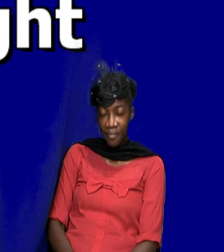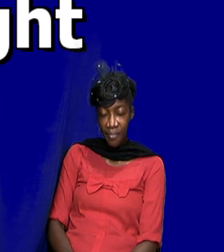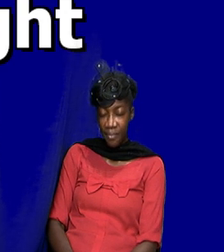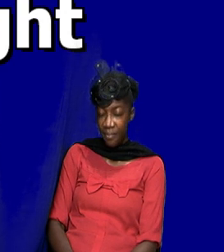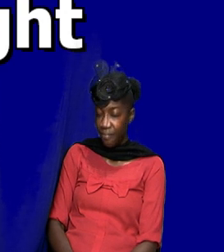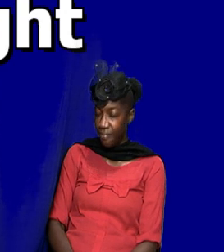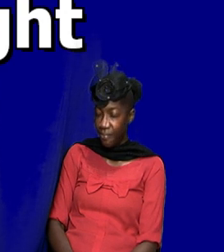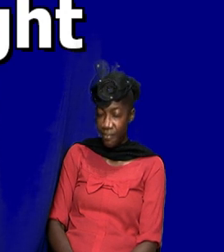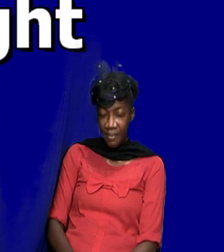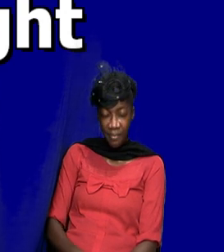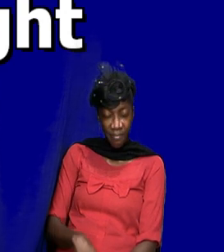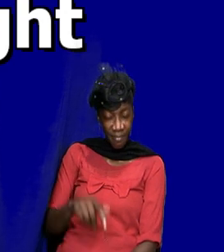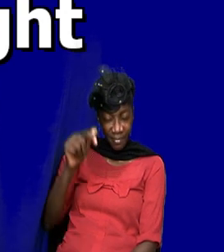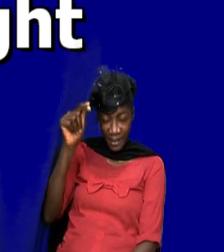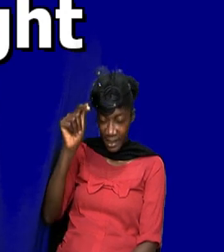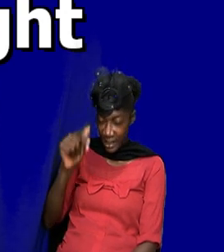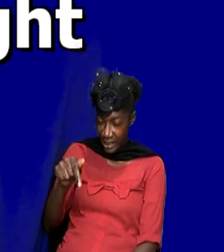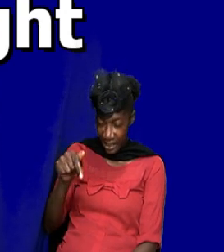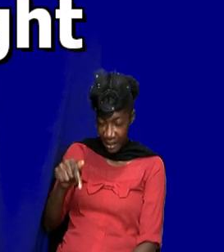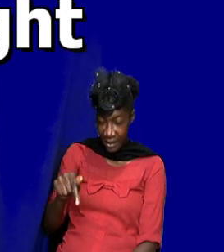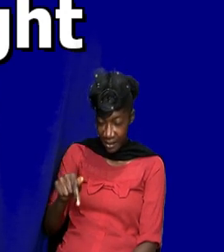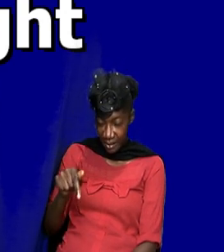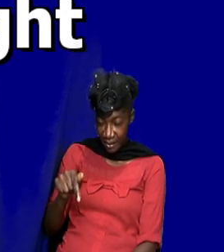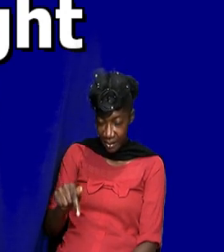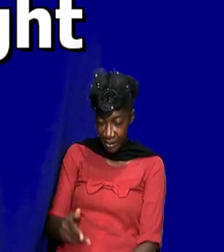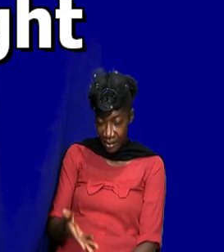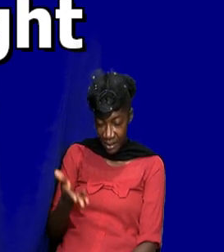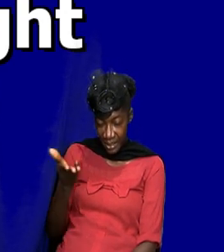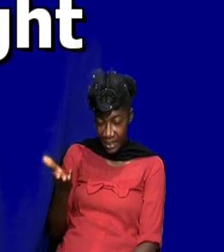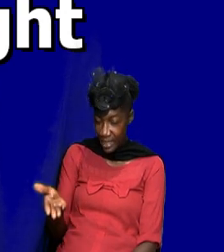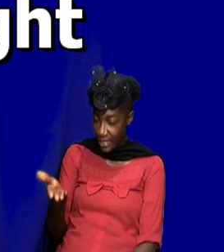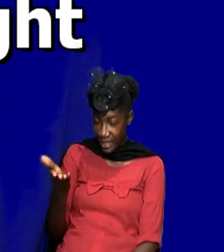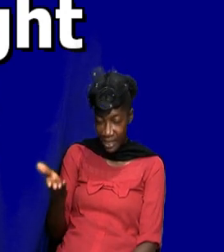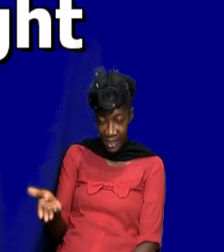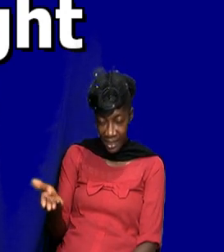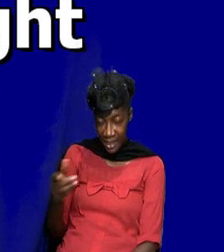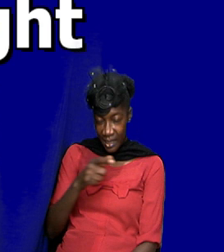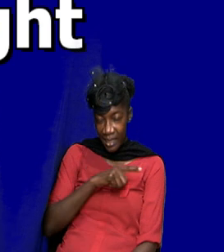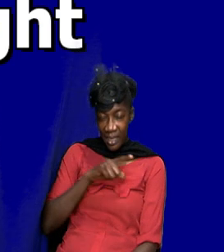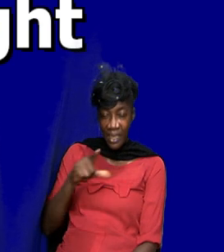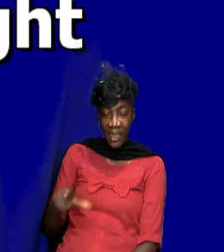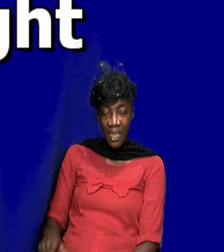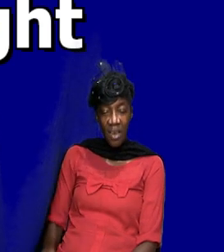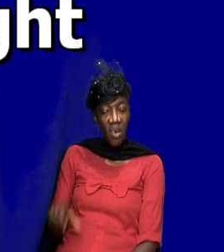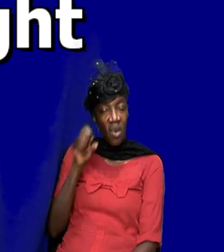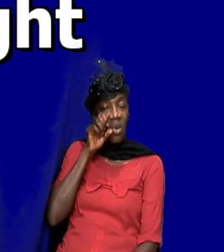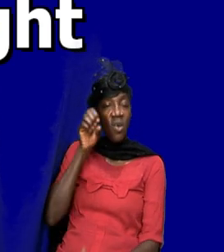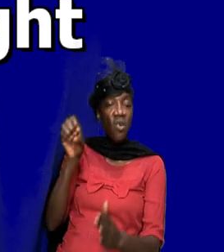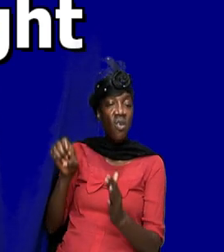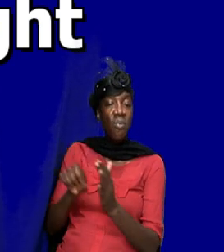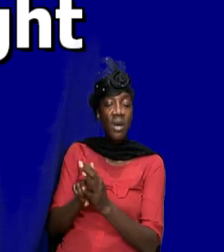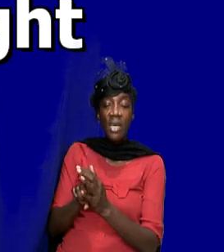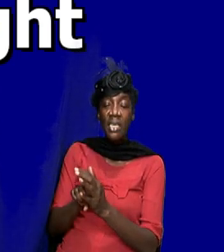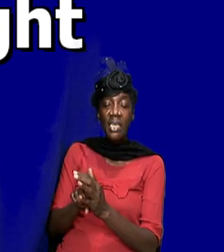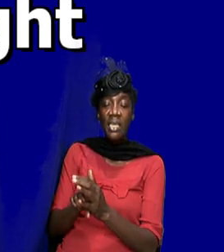This was the very thing the Lord commanded them